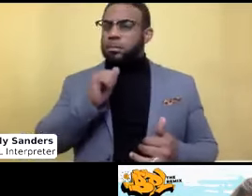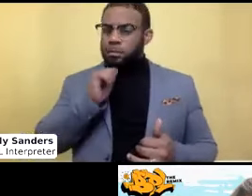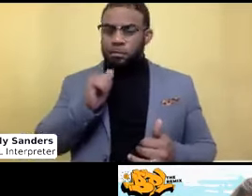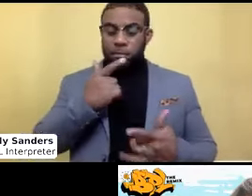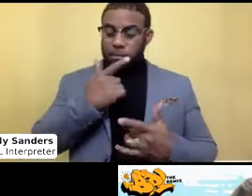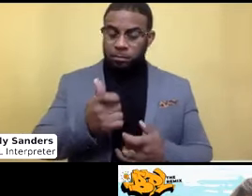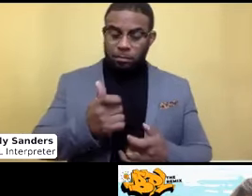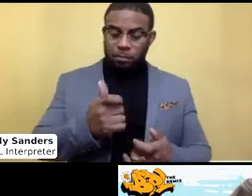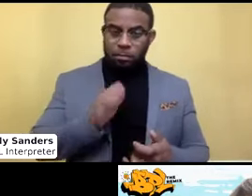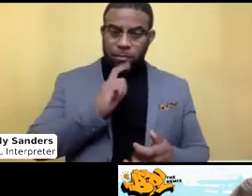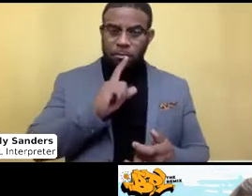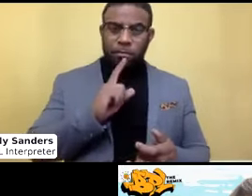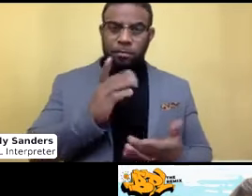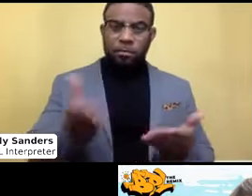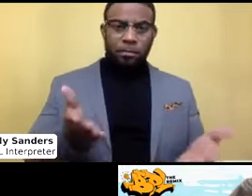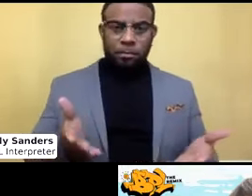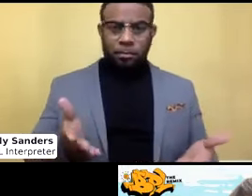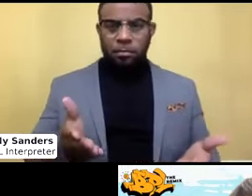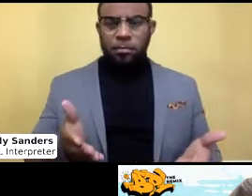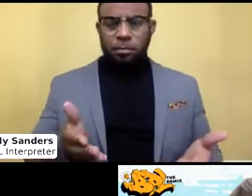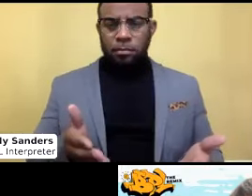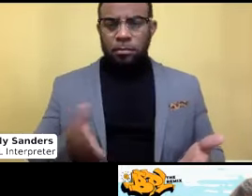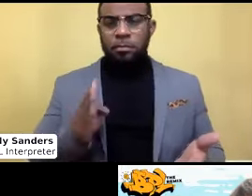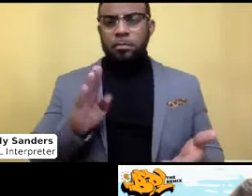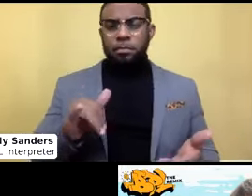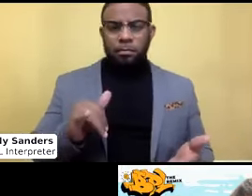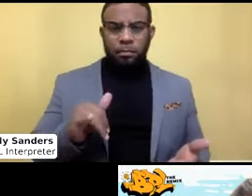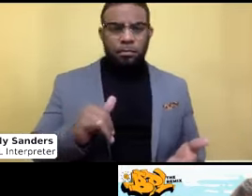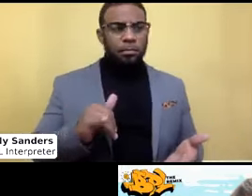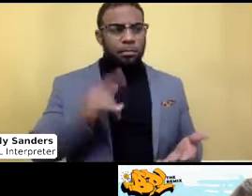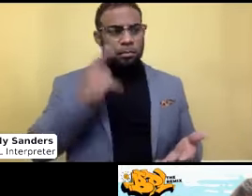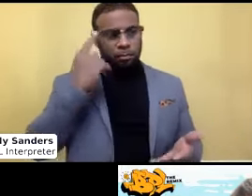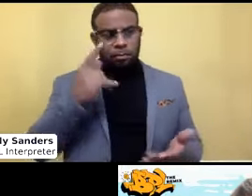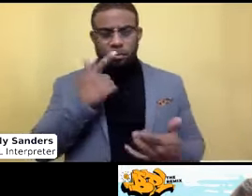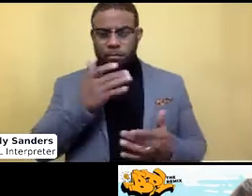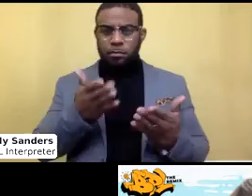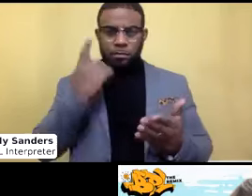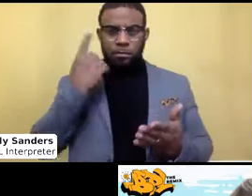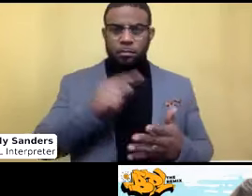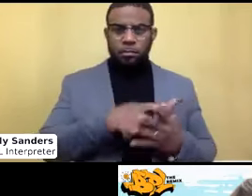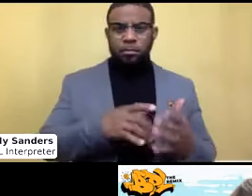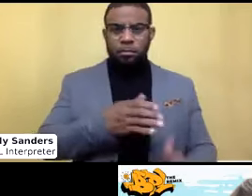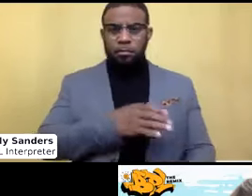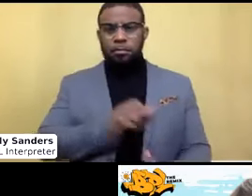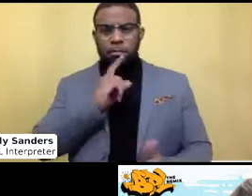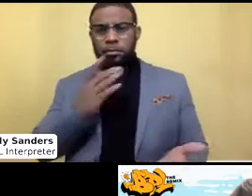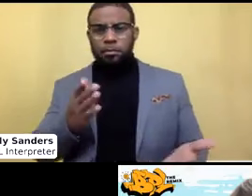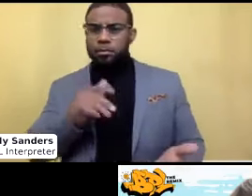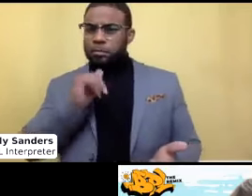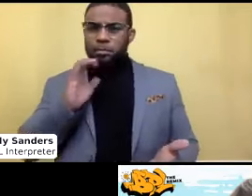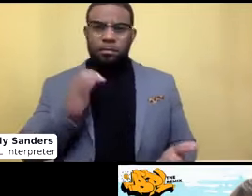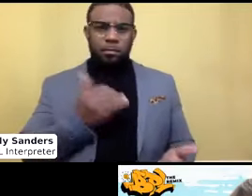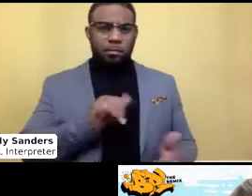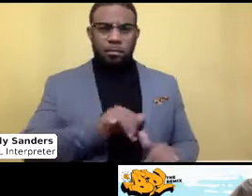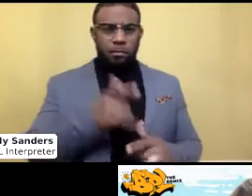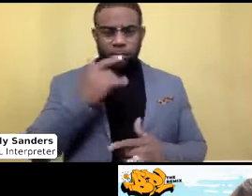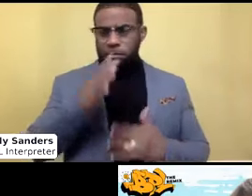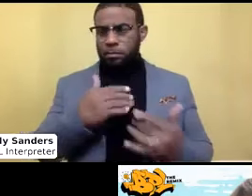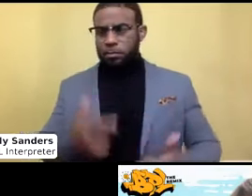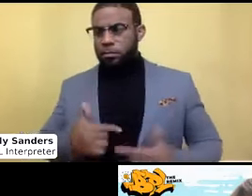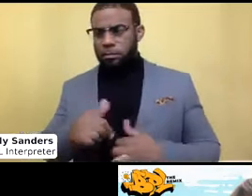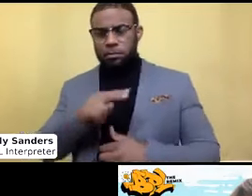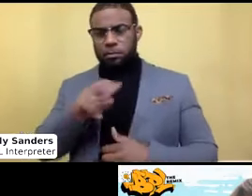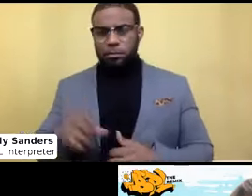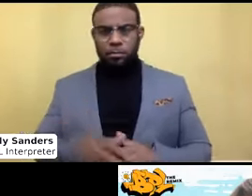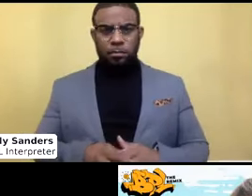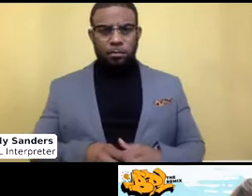interests that are being served the interests served for the powers that be here are not our same interests, even though we live in the United